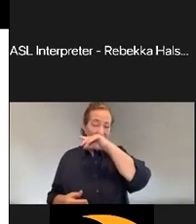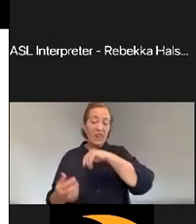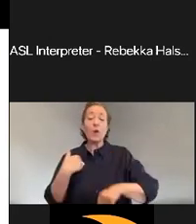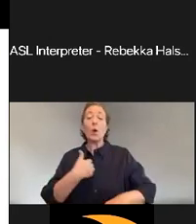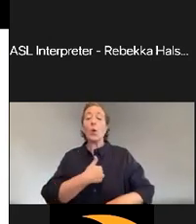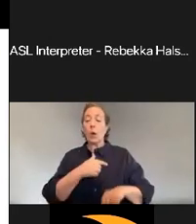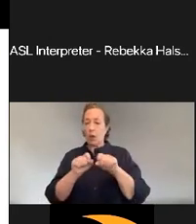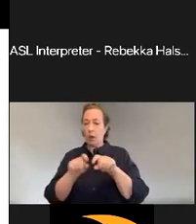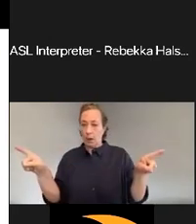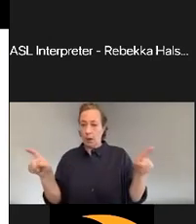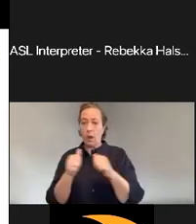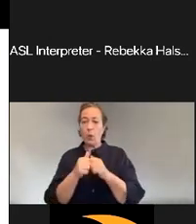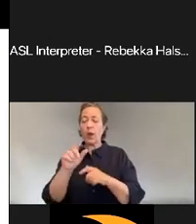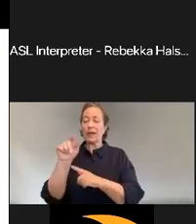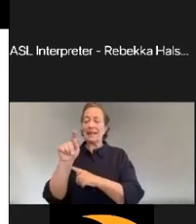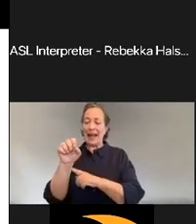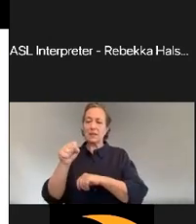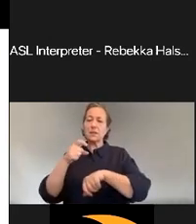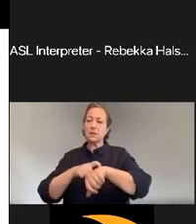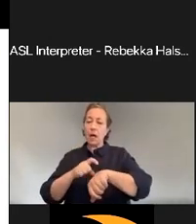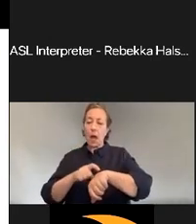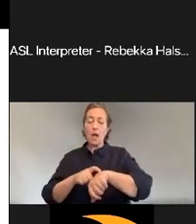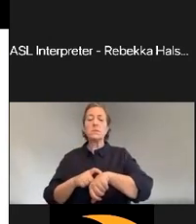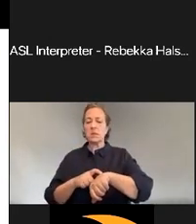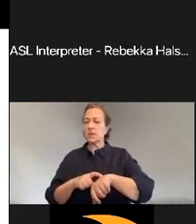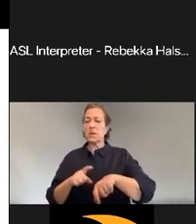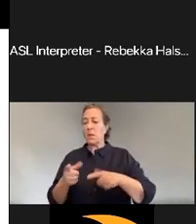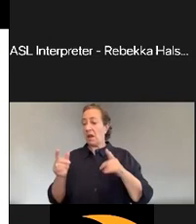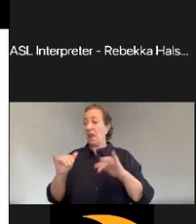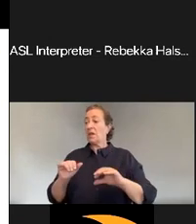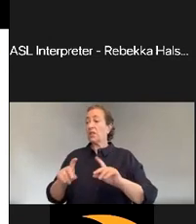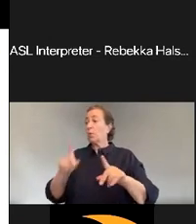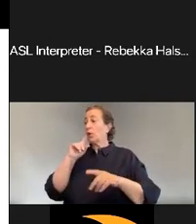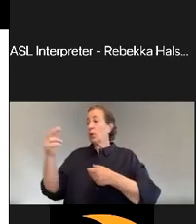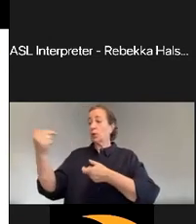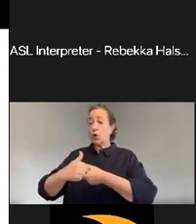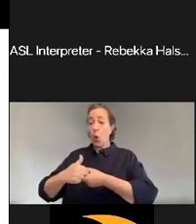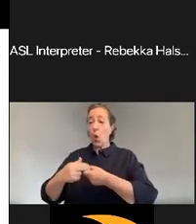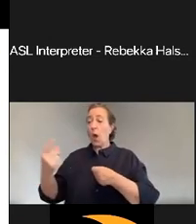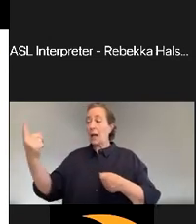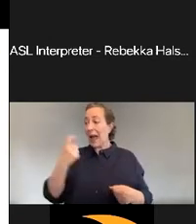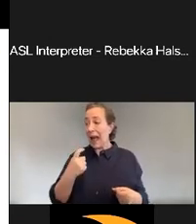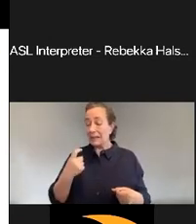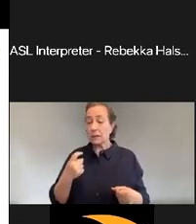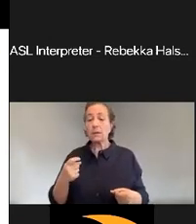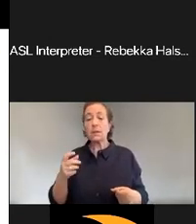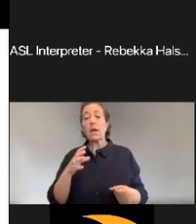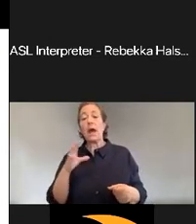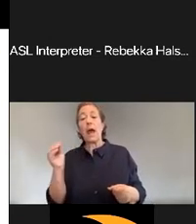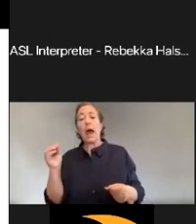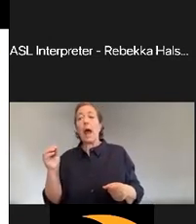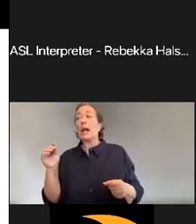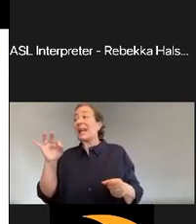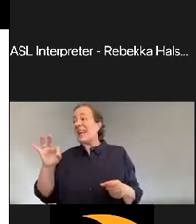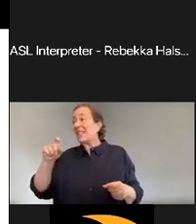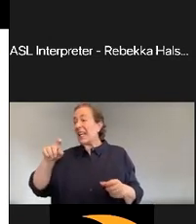and the times, but it'll be an opportunity to drop in and ask me any questions. And if necessary, I can direct them to some of the